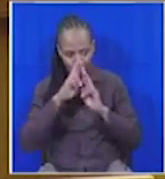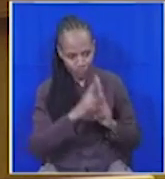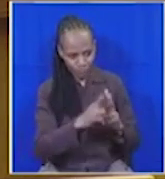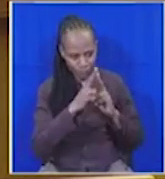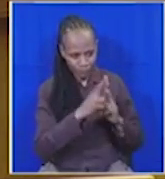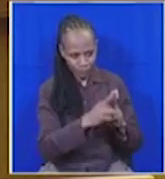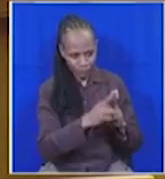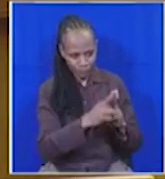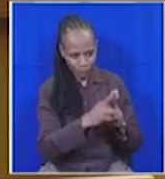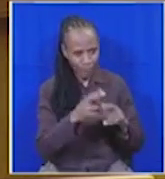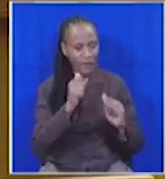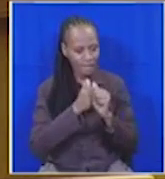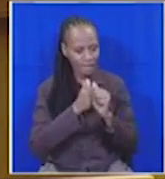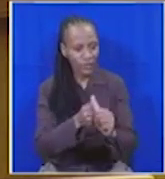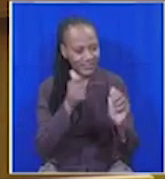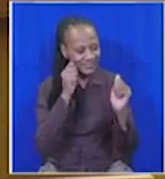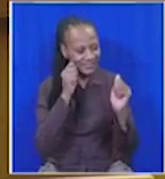in due time, etc.?